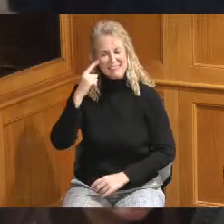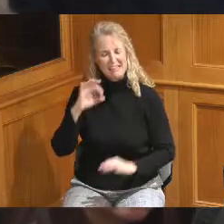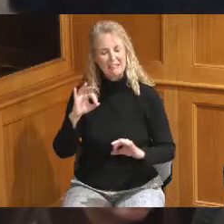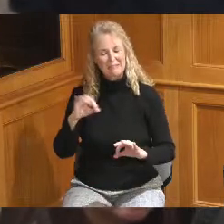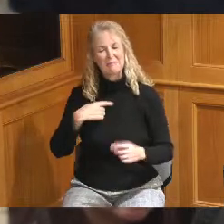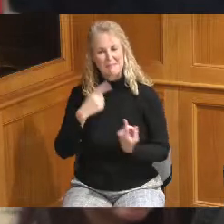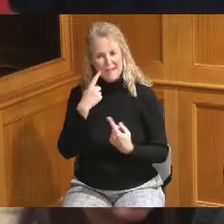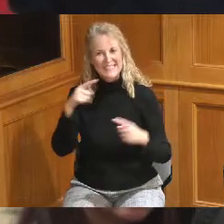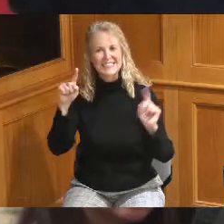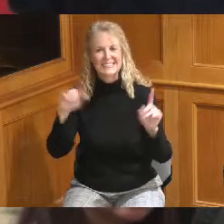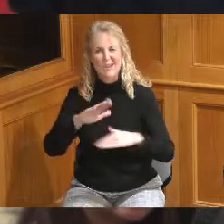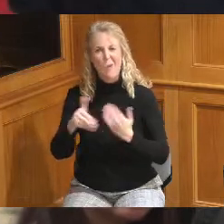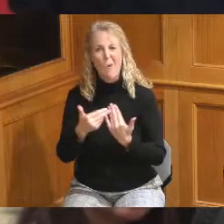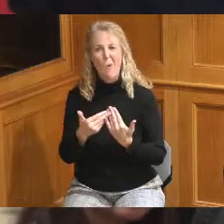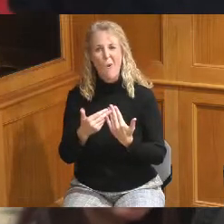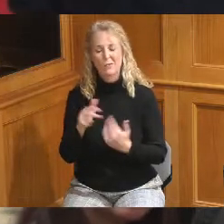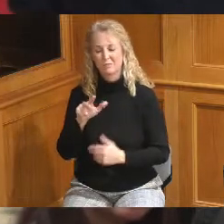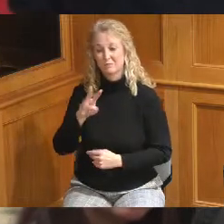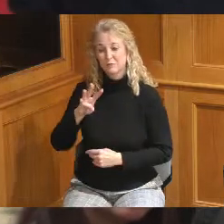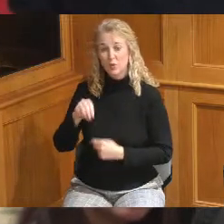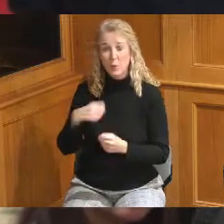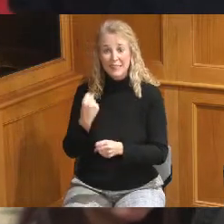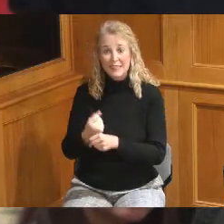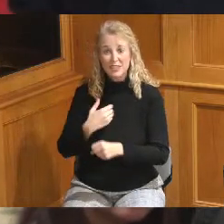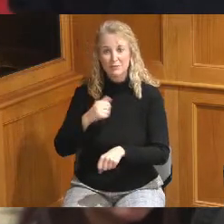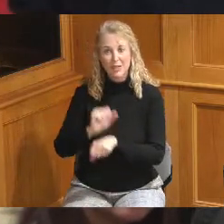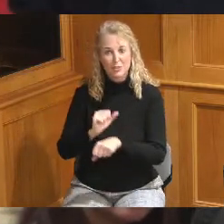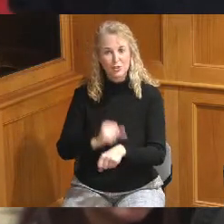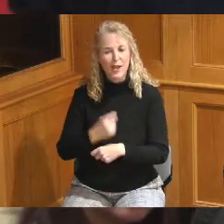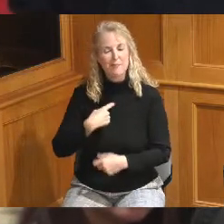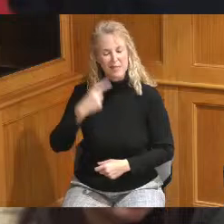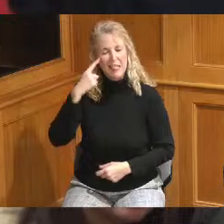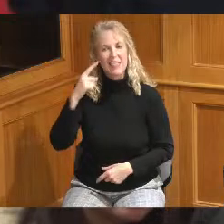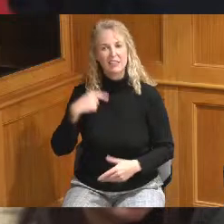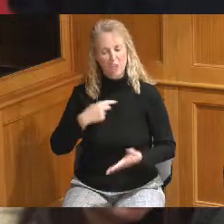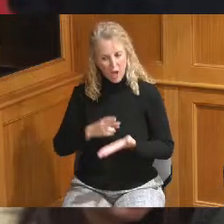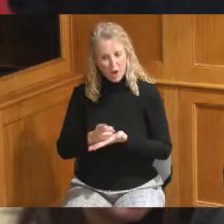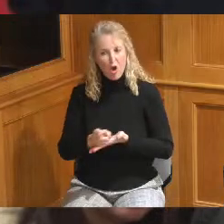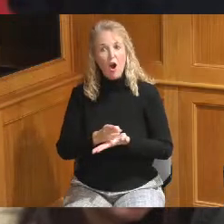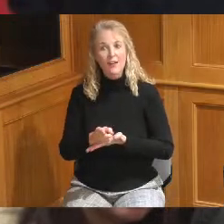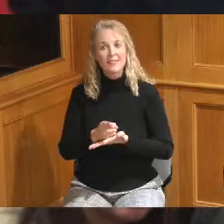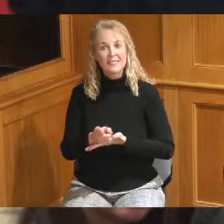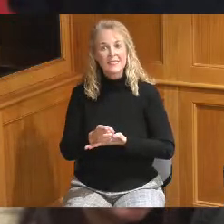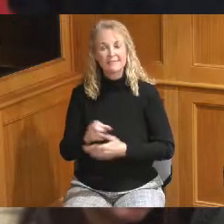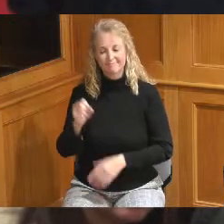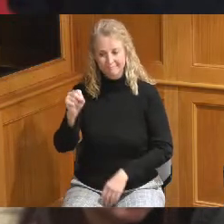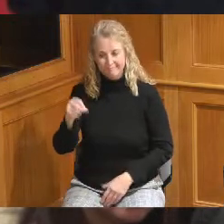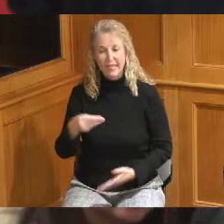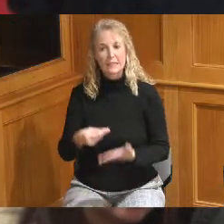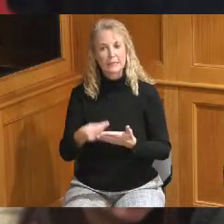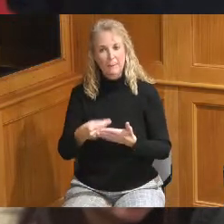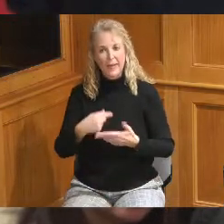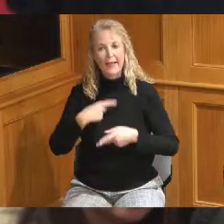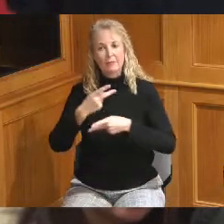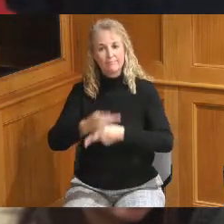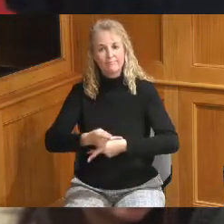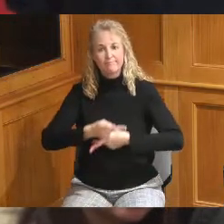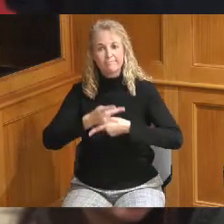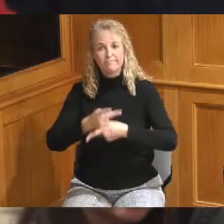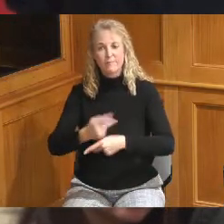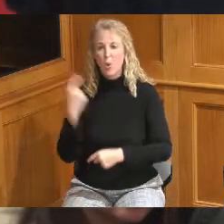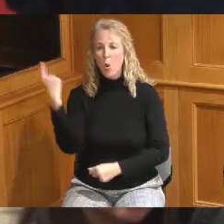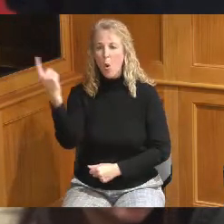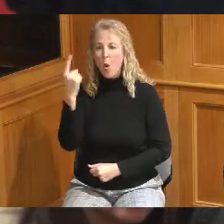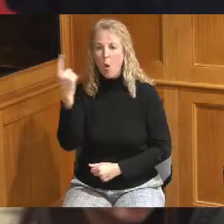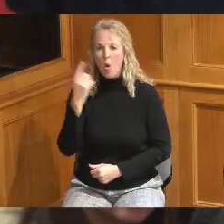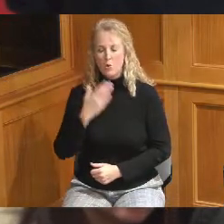all of those positions for 39, 40 years. I think I can honestly say that I've done that. That was the first thing in my mind whenever